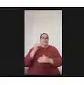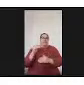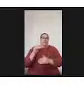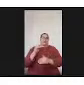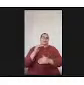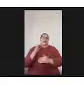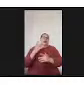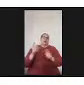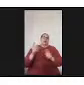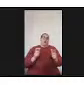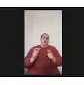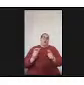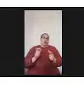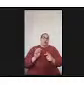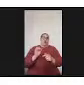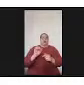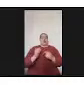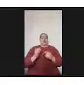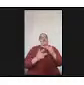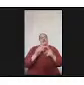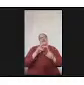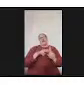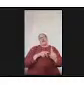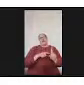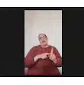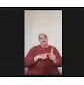attending to the fire compliance